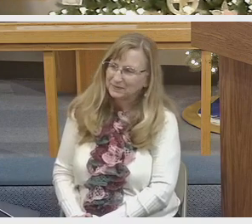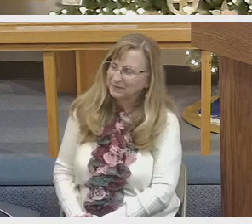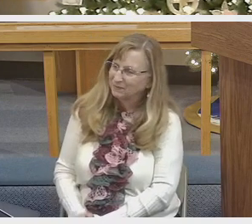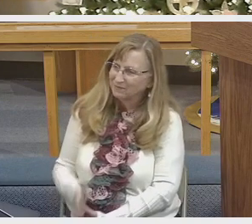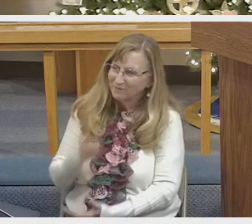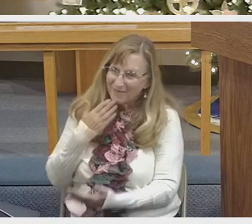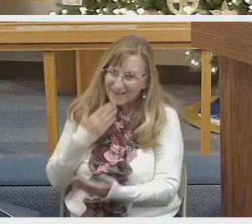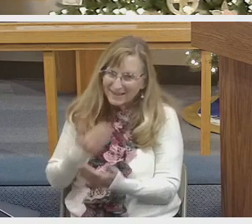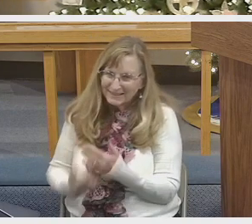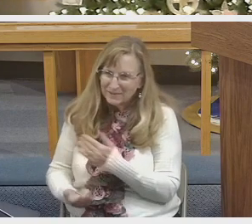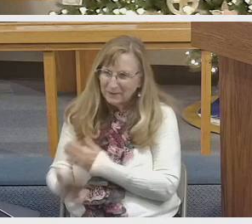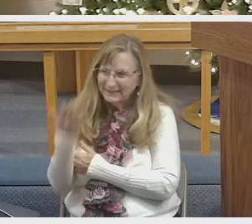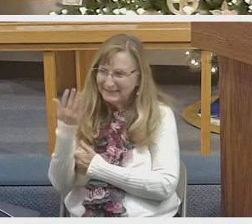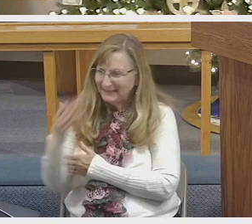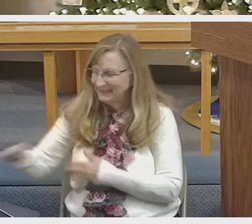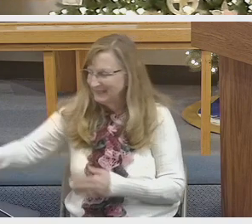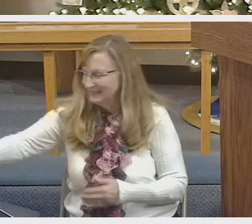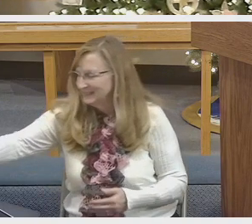Good morning.